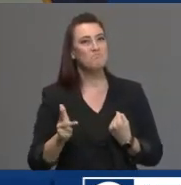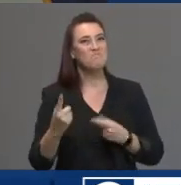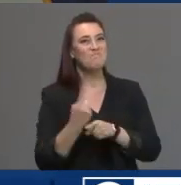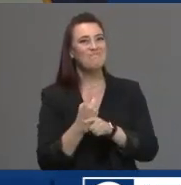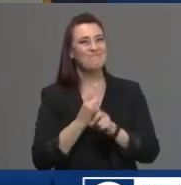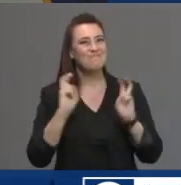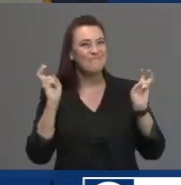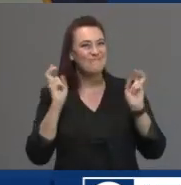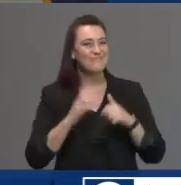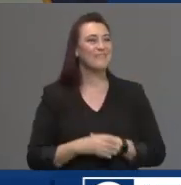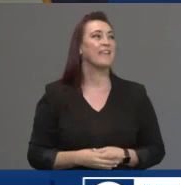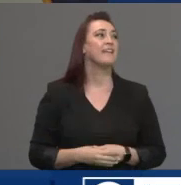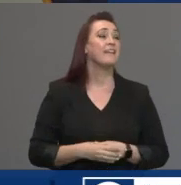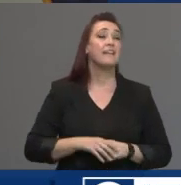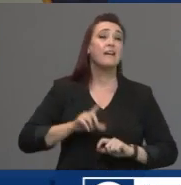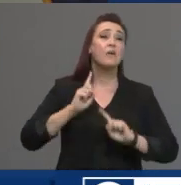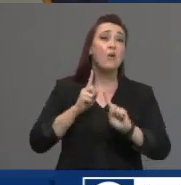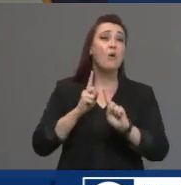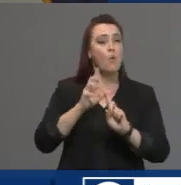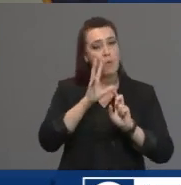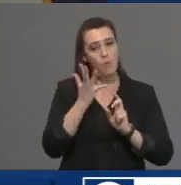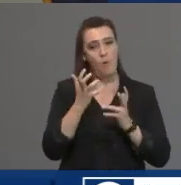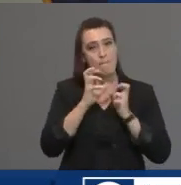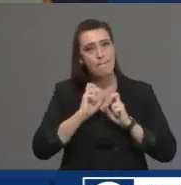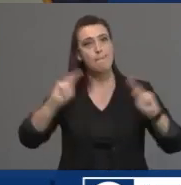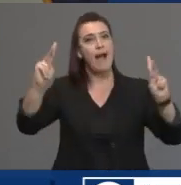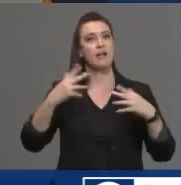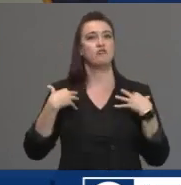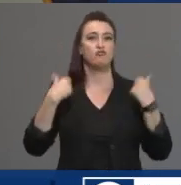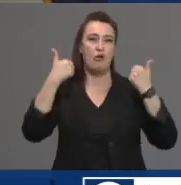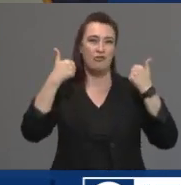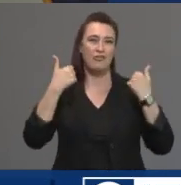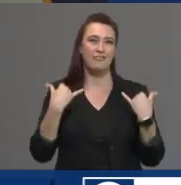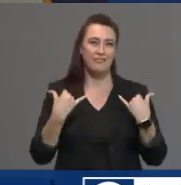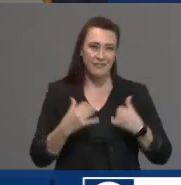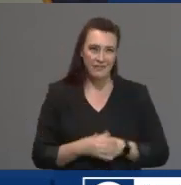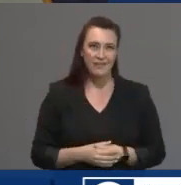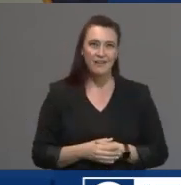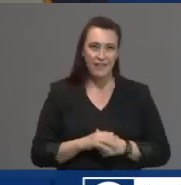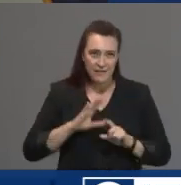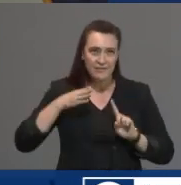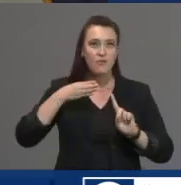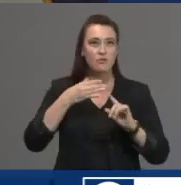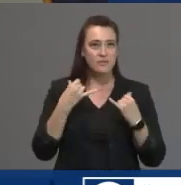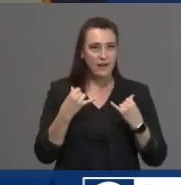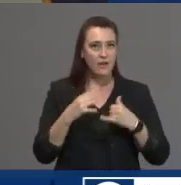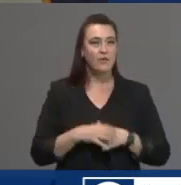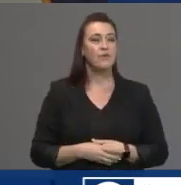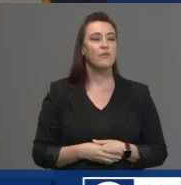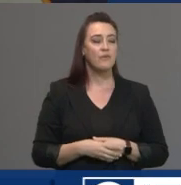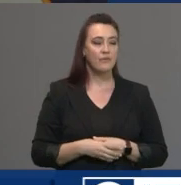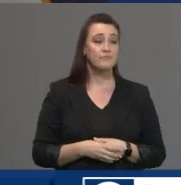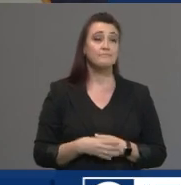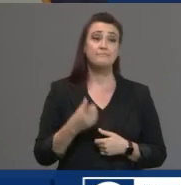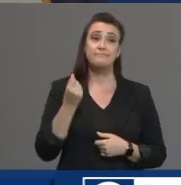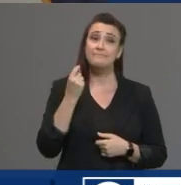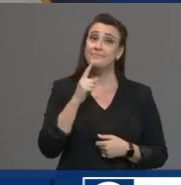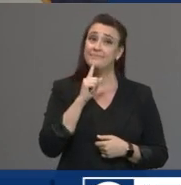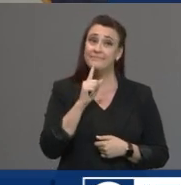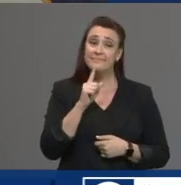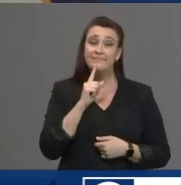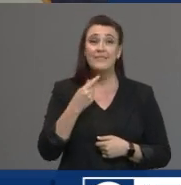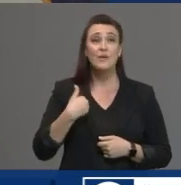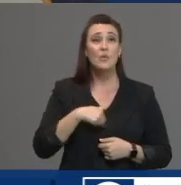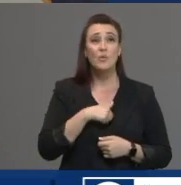The objective is that we return stronger as a state. That's what we want to focus on, and it was